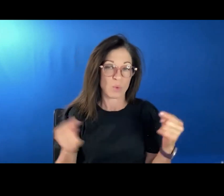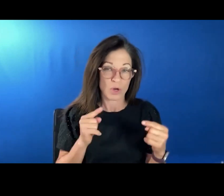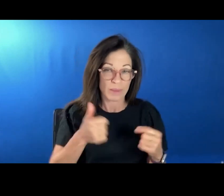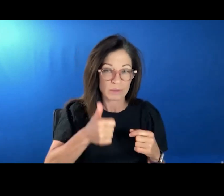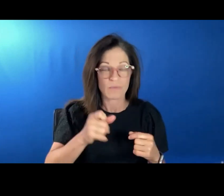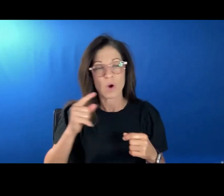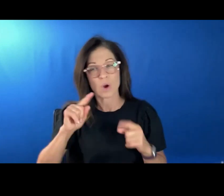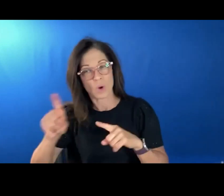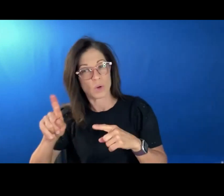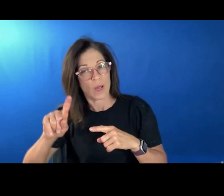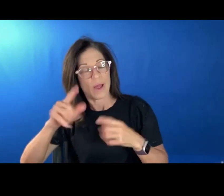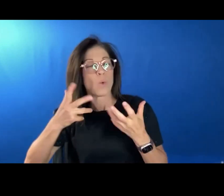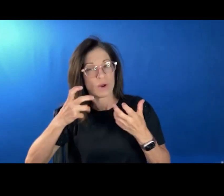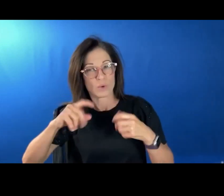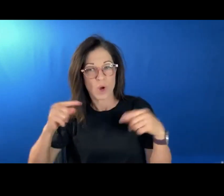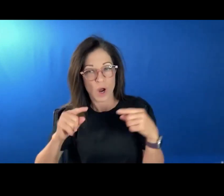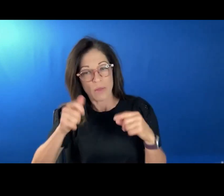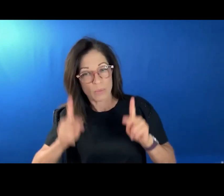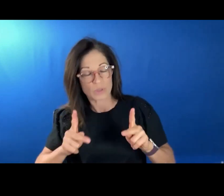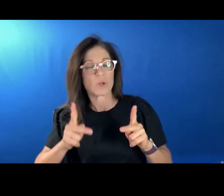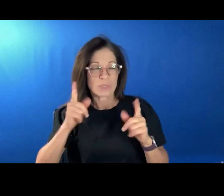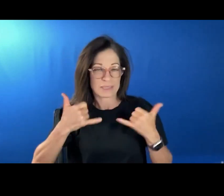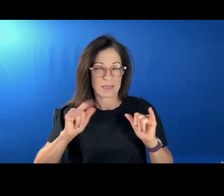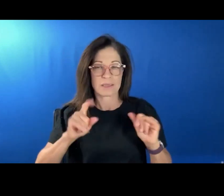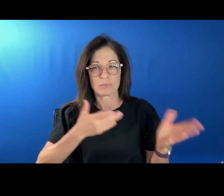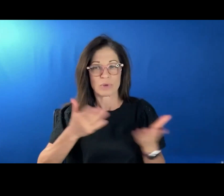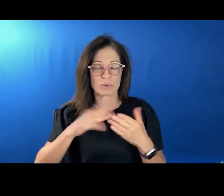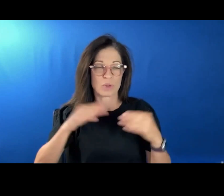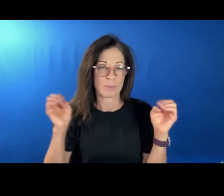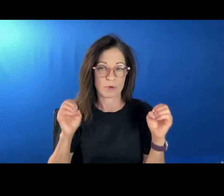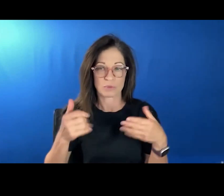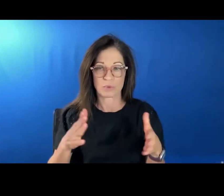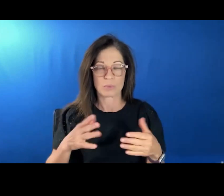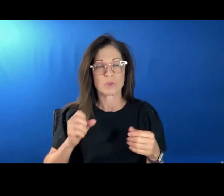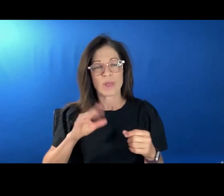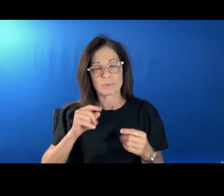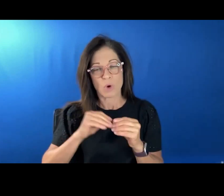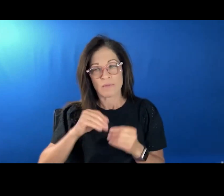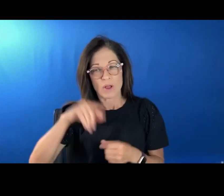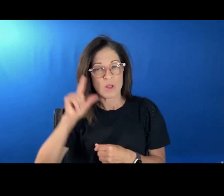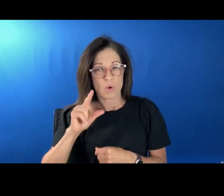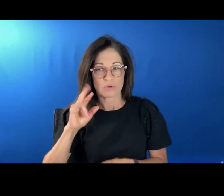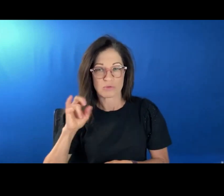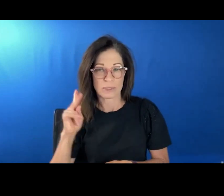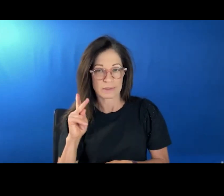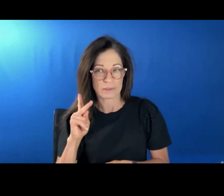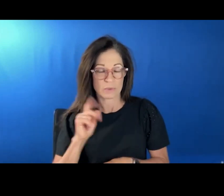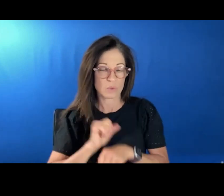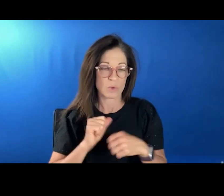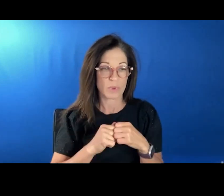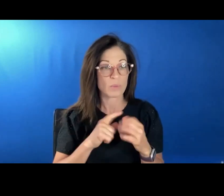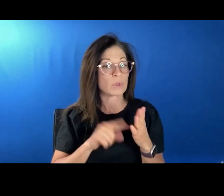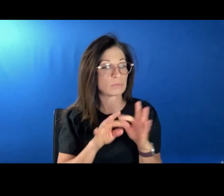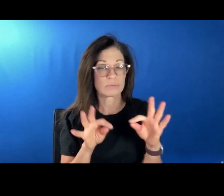the emergency room to be evaluated. So this is a little bit lower risk that we are working with. But the key here